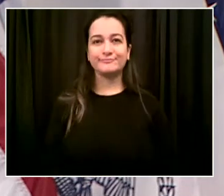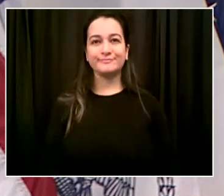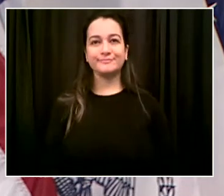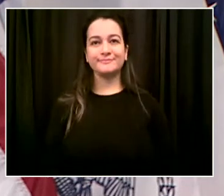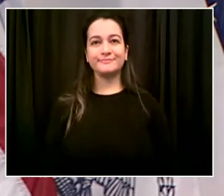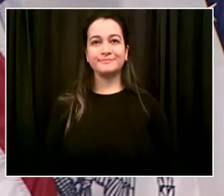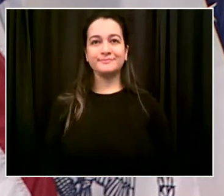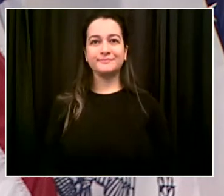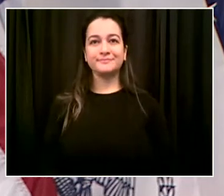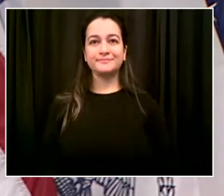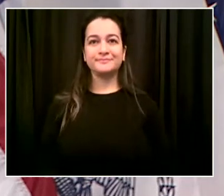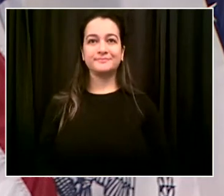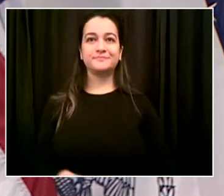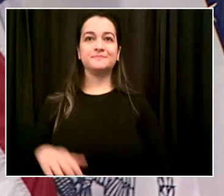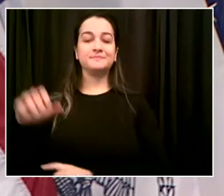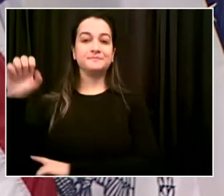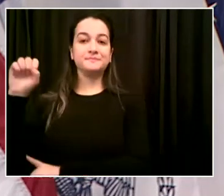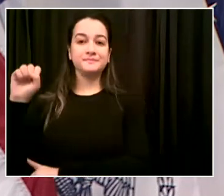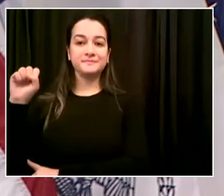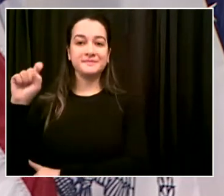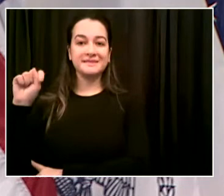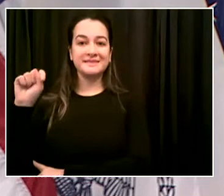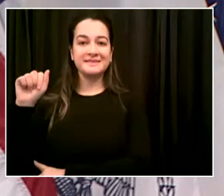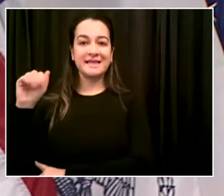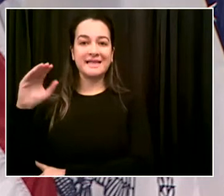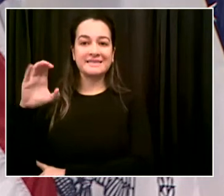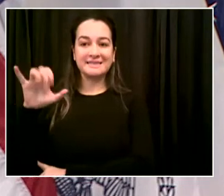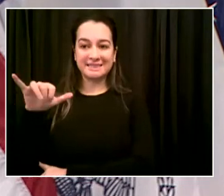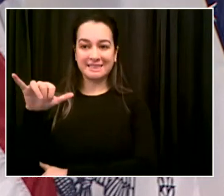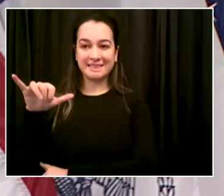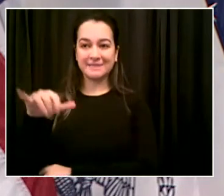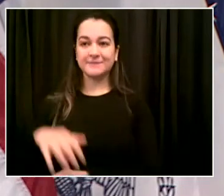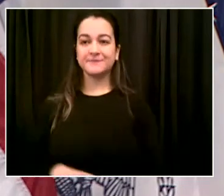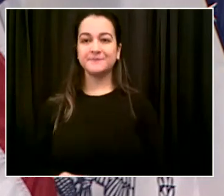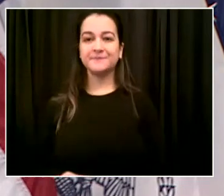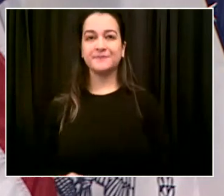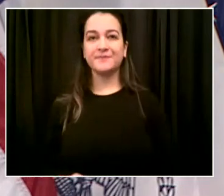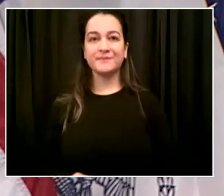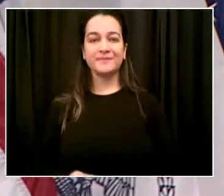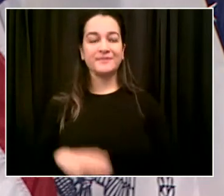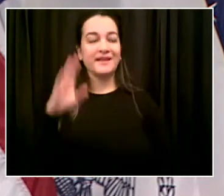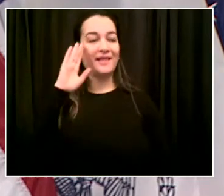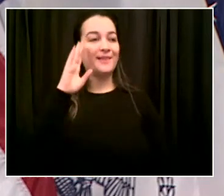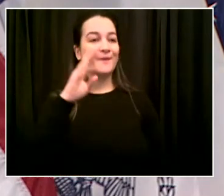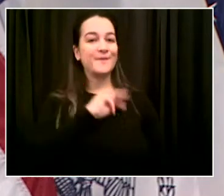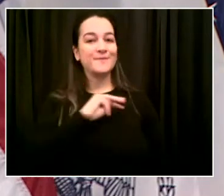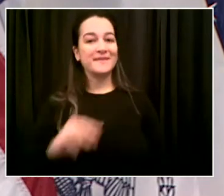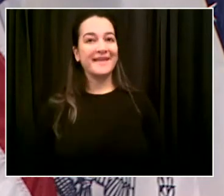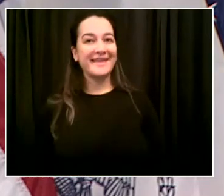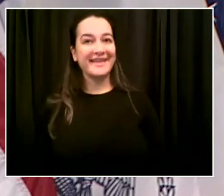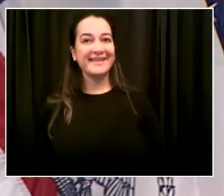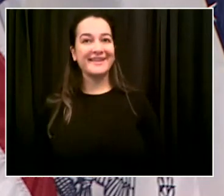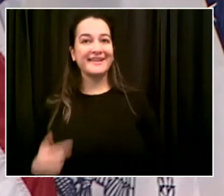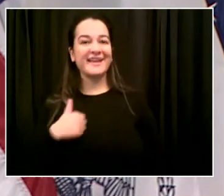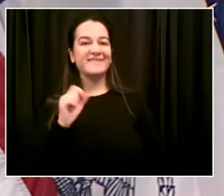Yes, hi, Mr. Mayor. Question for Dr. Varma following up on the question about the variants. Can you talk a little